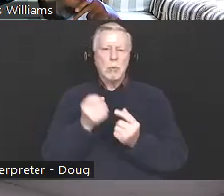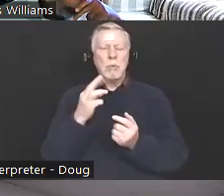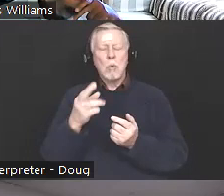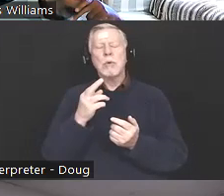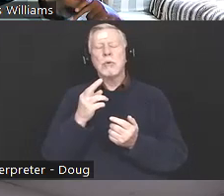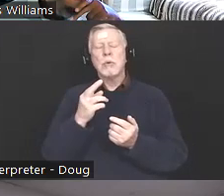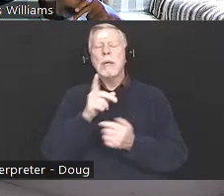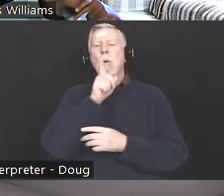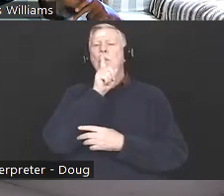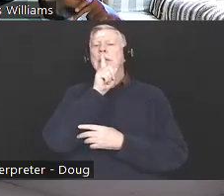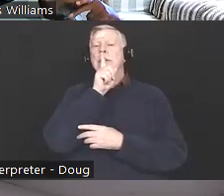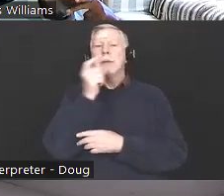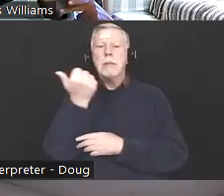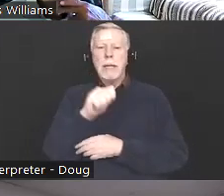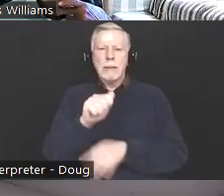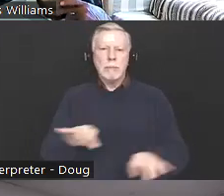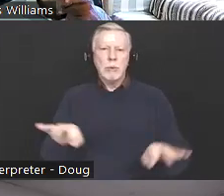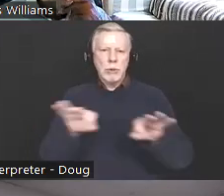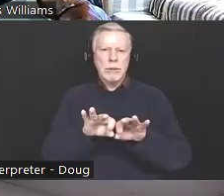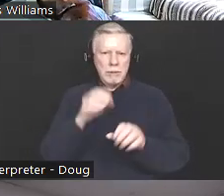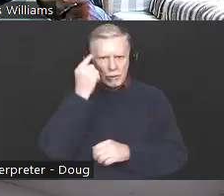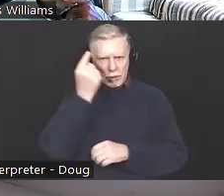pertinent thoughts.